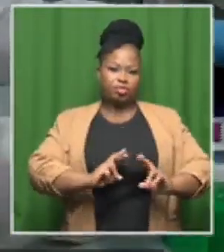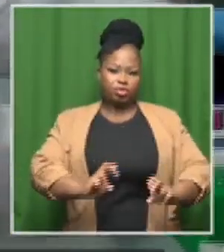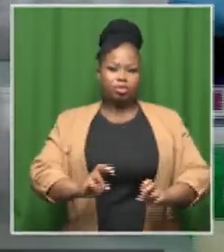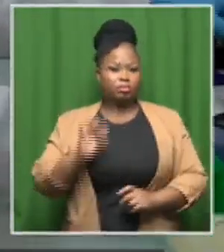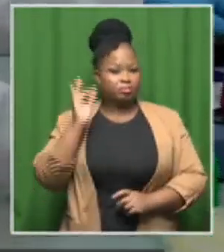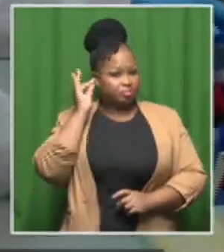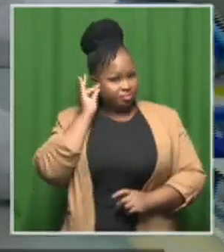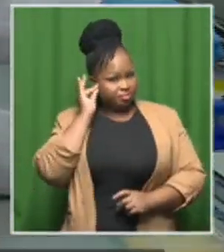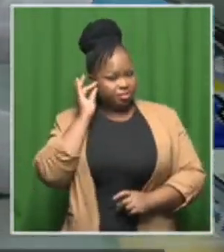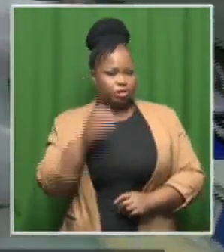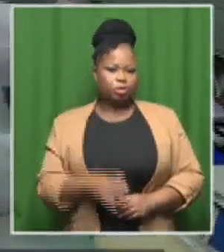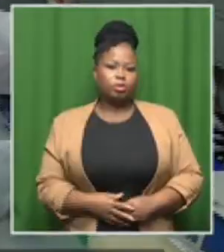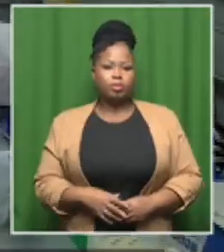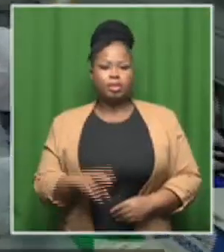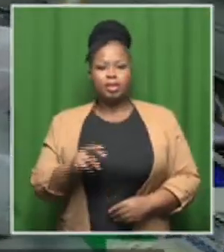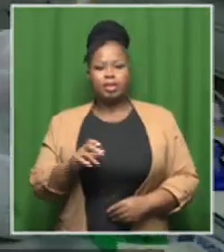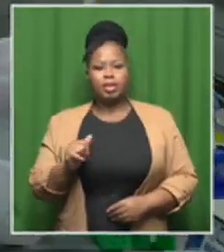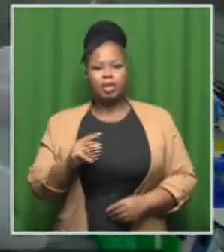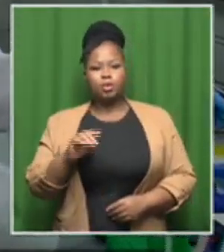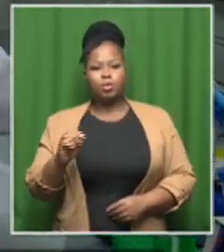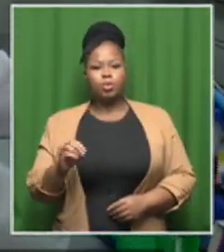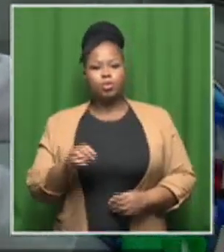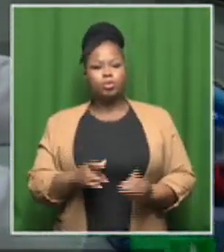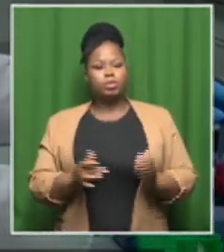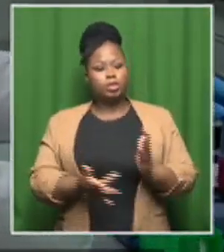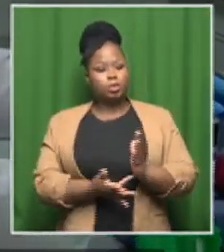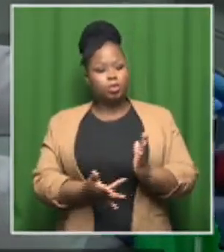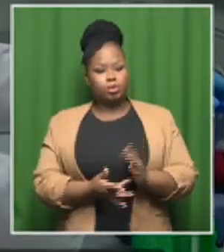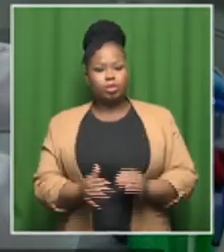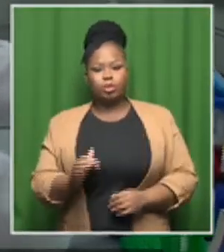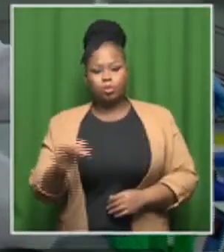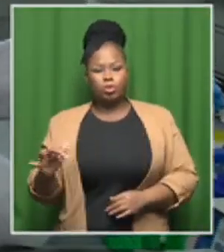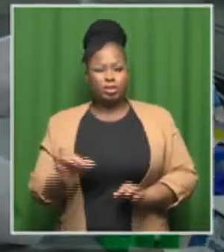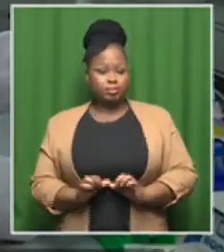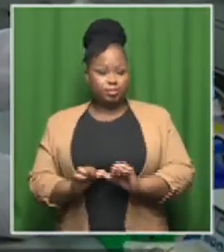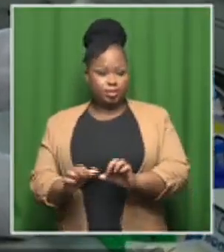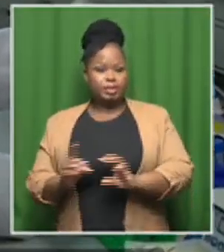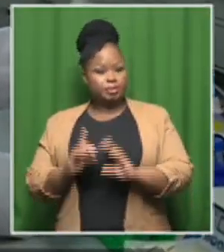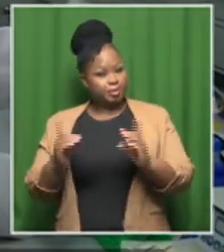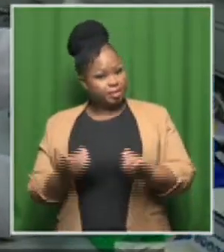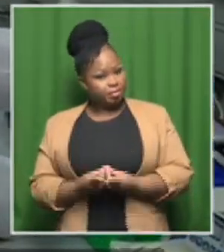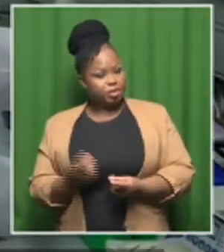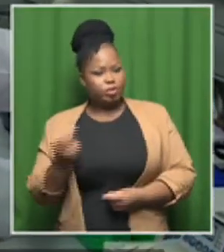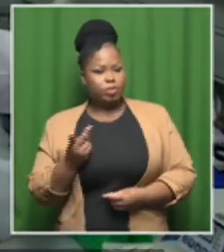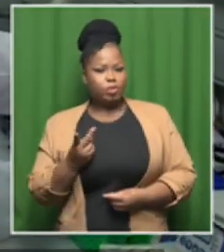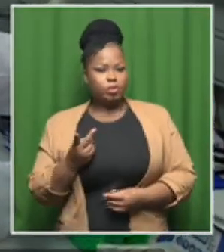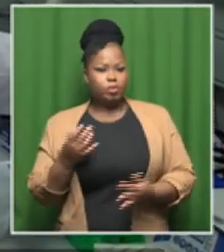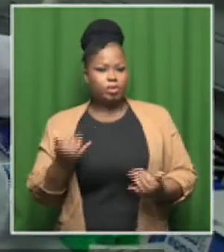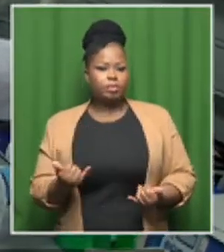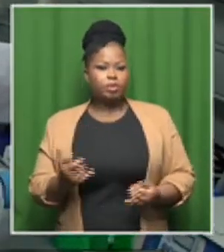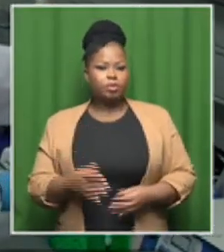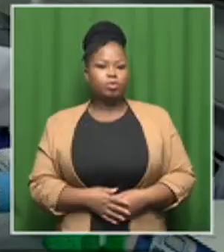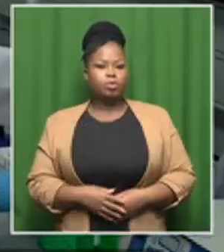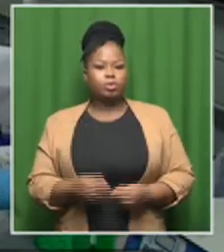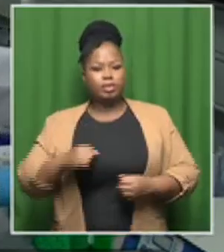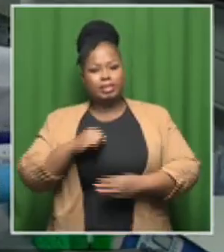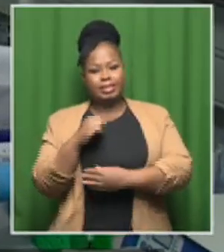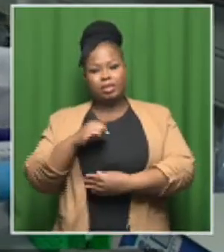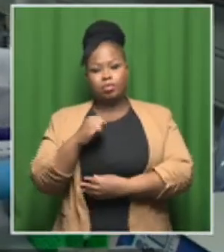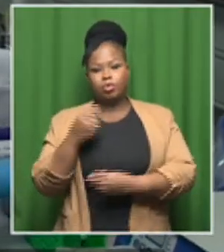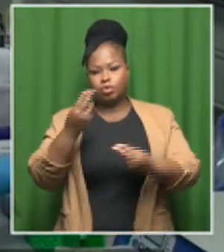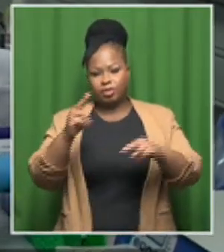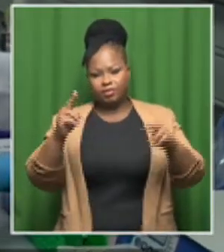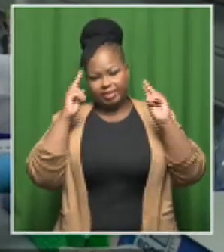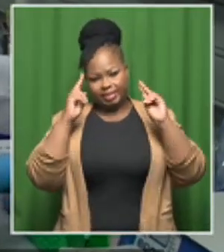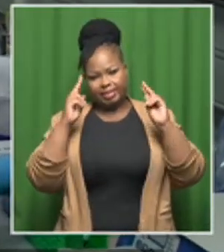also from the Nanotechnology and Water Sustainability Department, they also leading along with Stellenbosch University. So